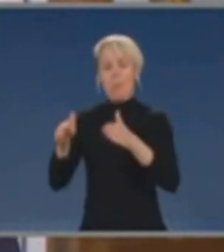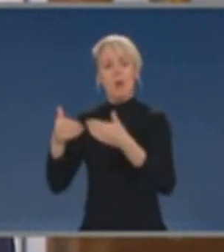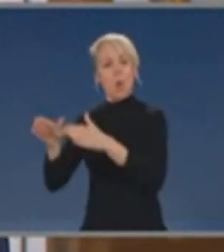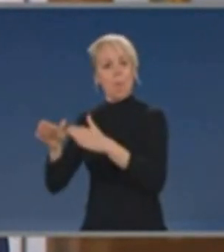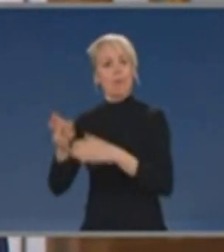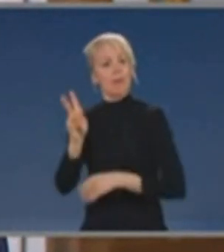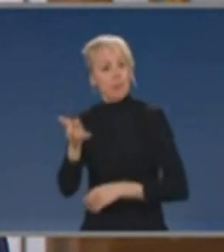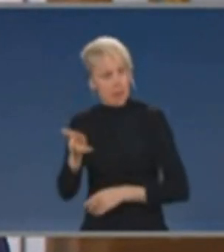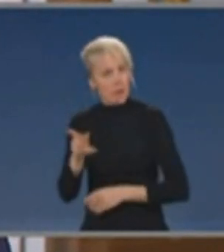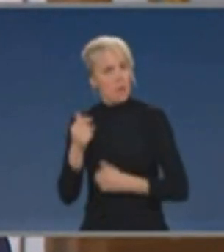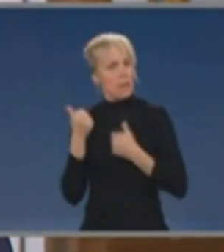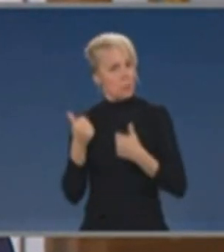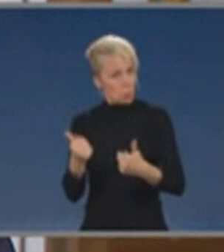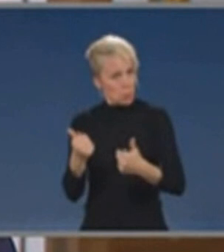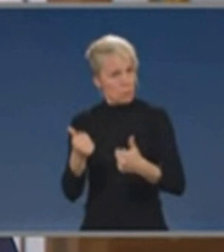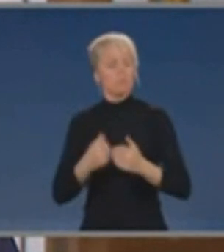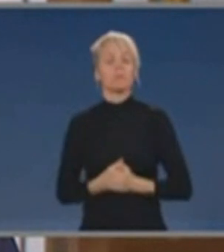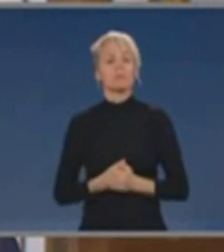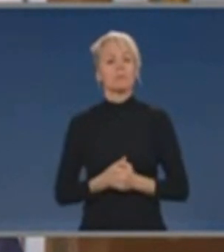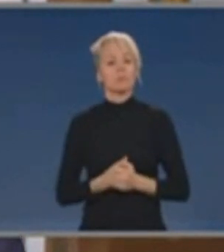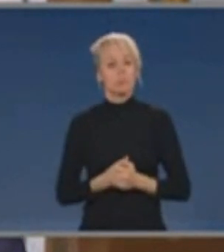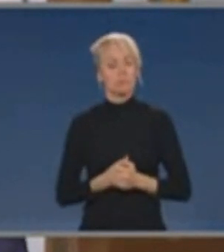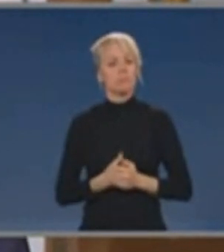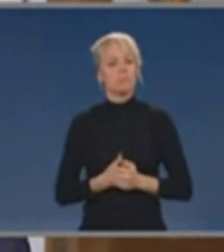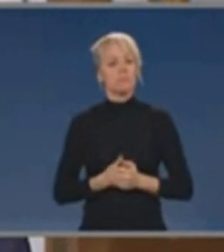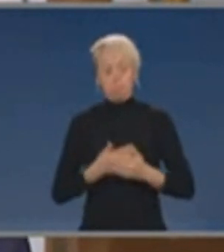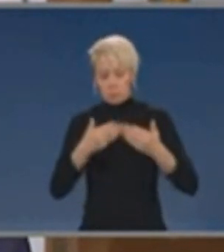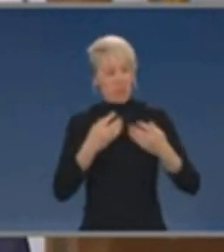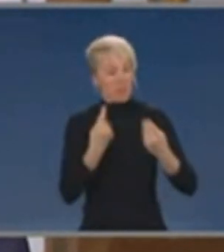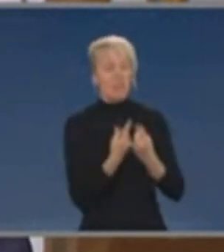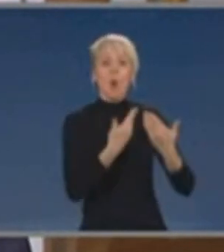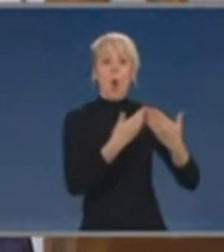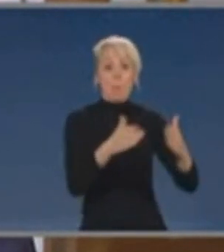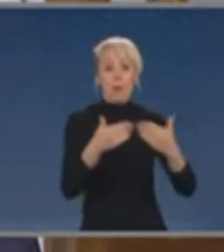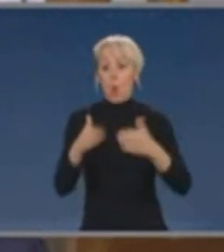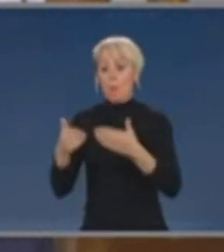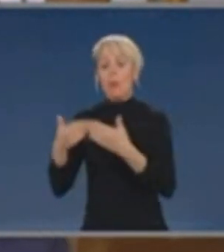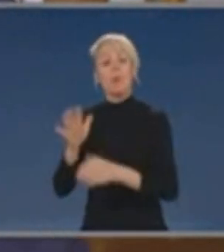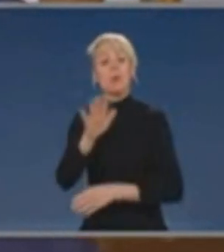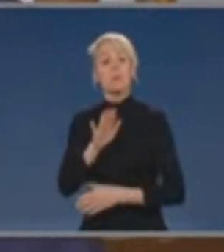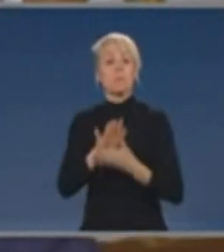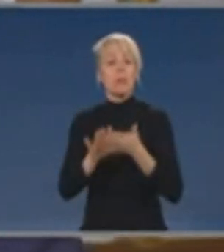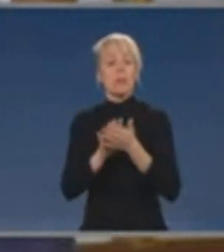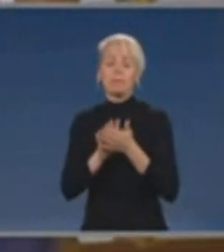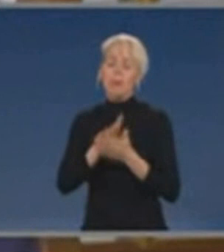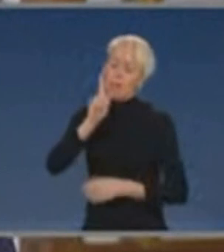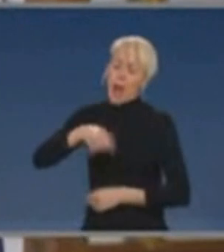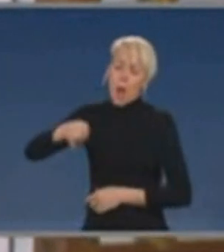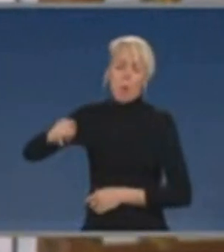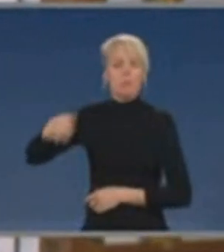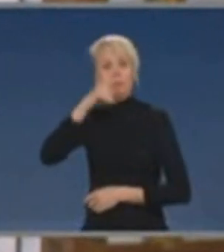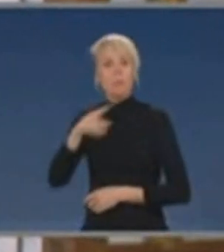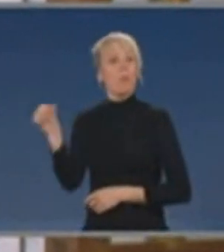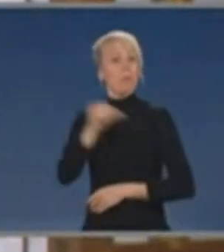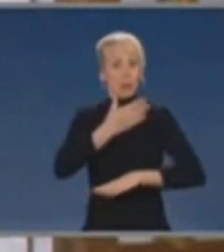National Cabinet, those 3 stages of restrictions being eased, we're going to see 850,000 people back in a job and more than $9